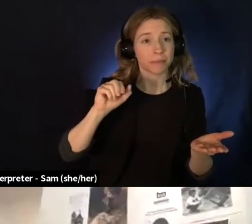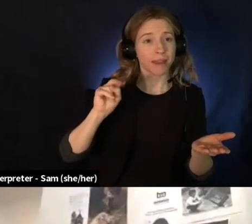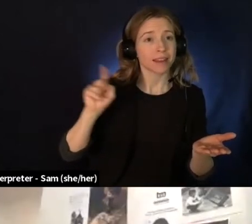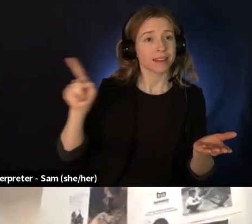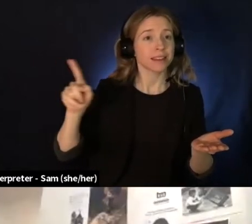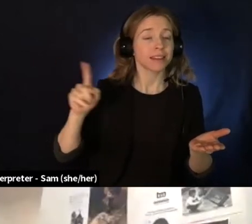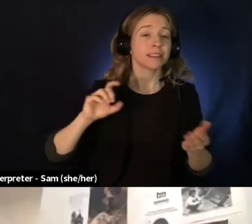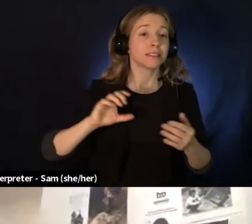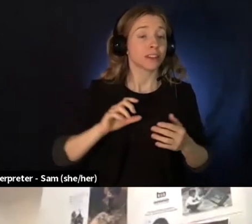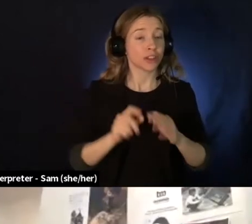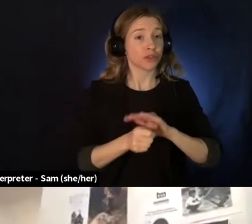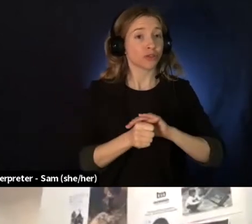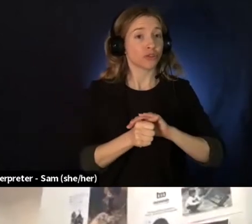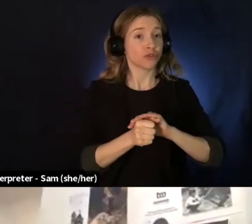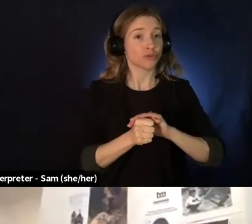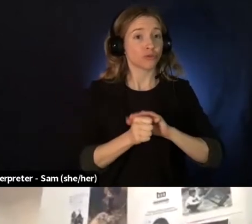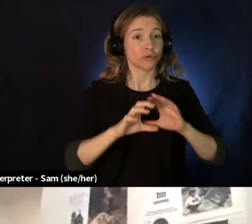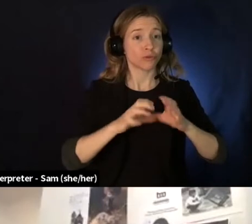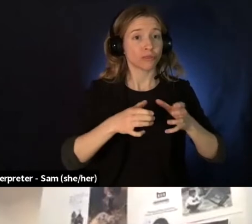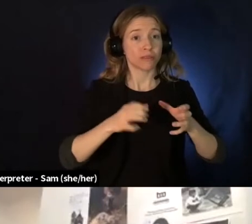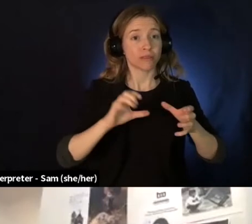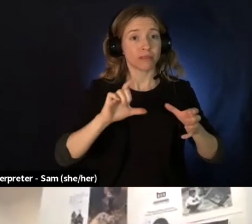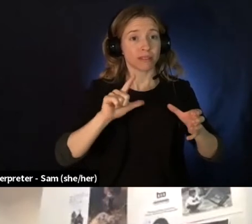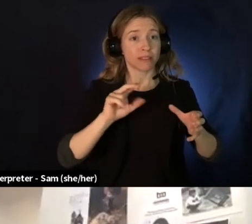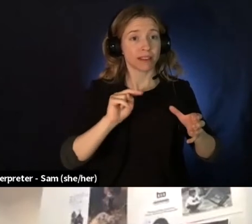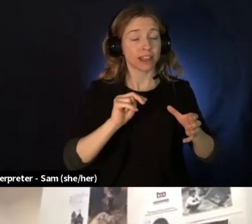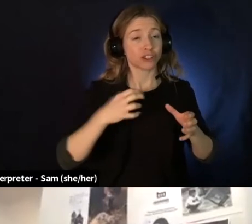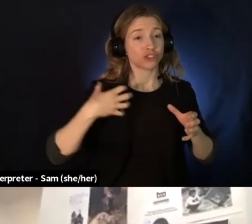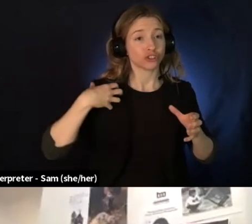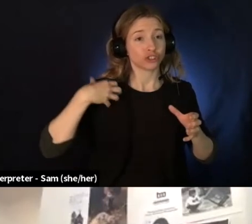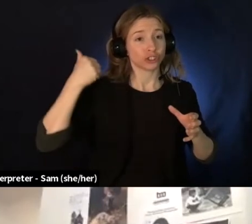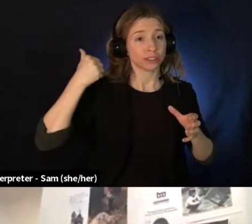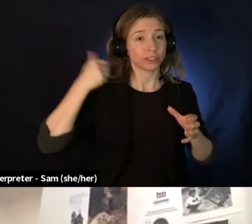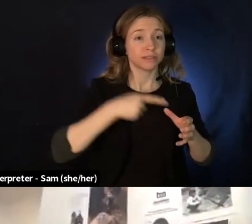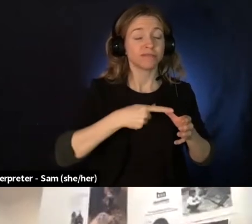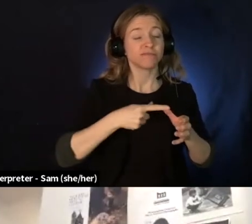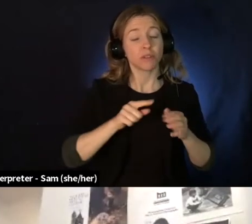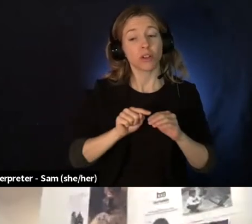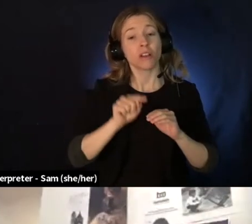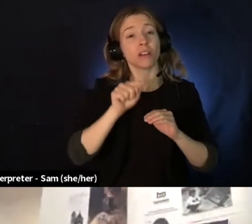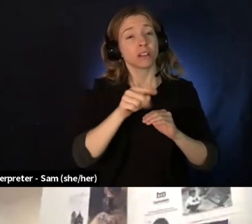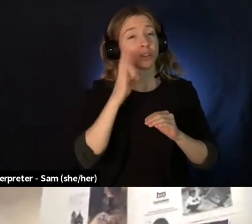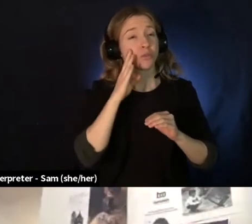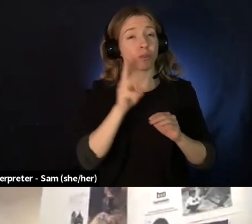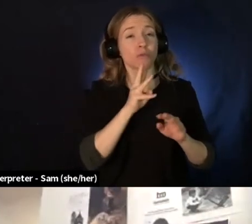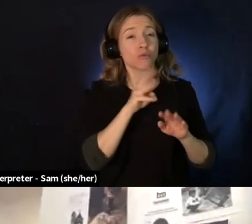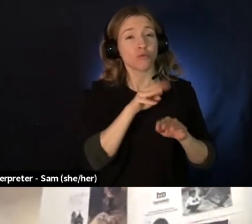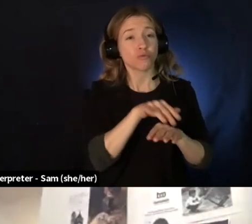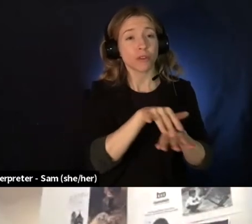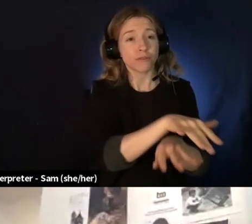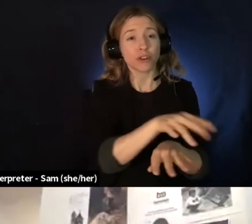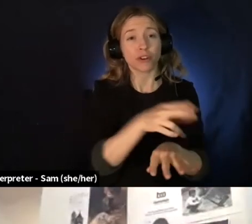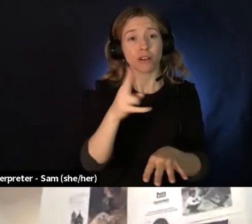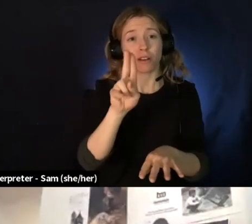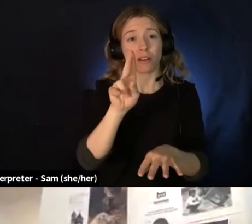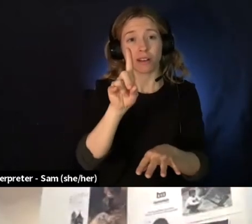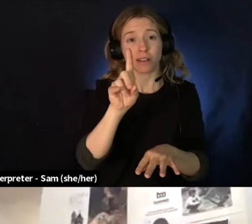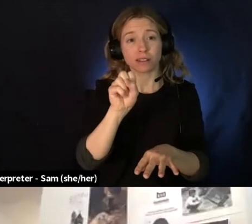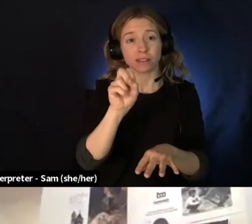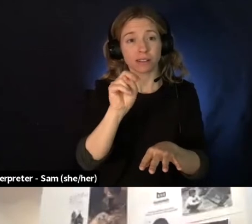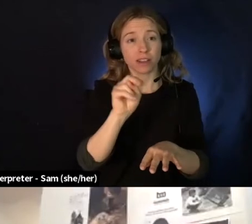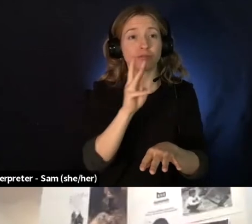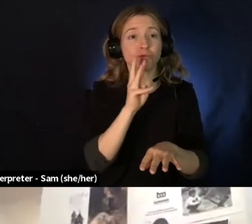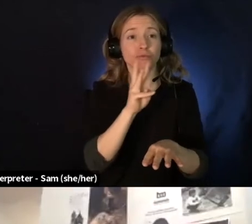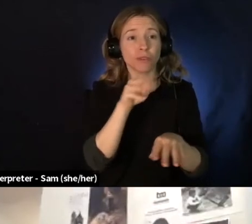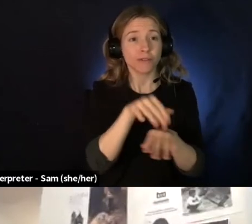just in northern Jersey across the Hudson River from us. And my name is George Stonefish,